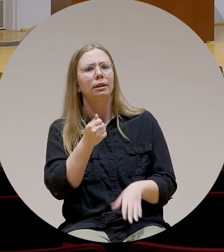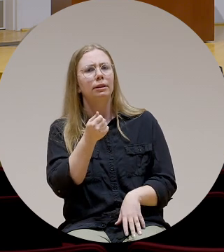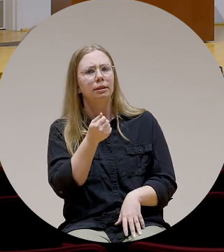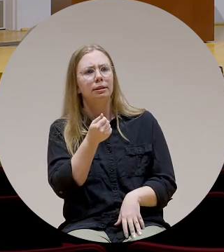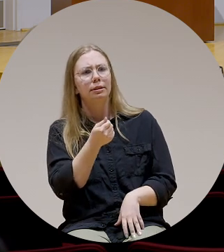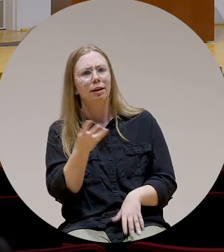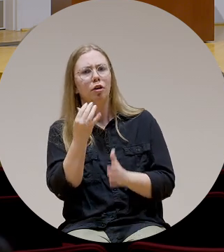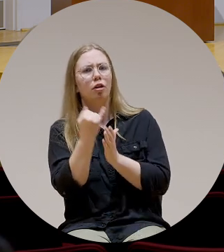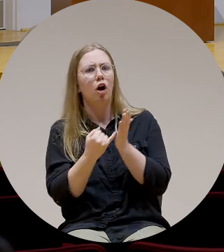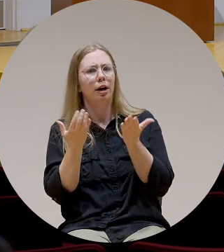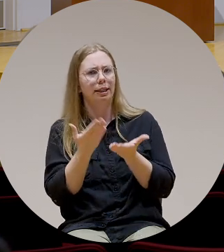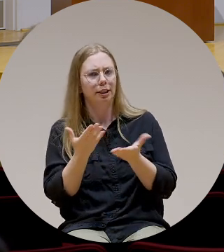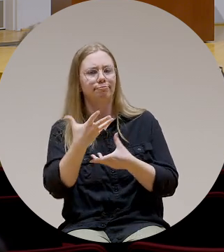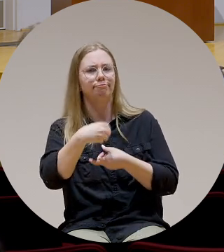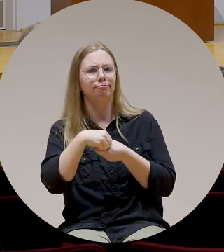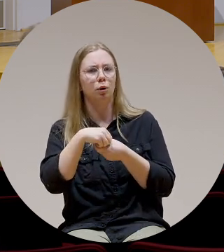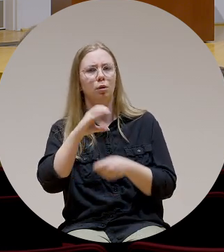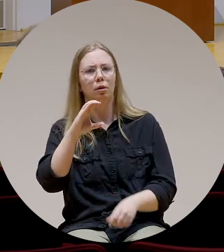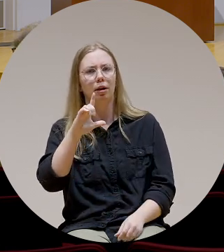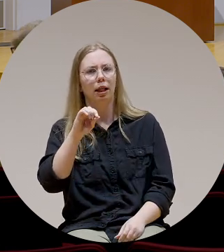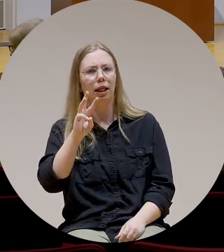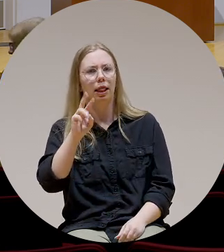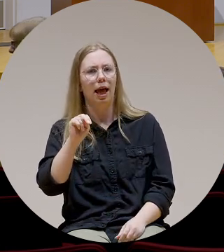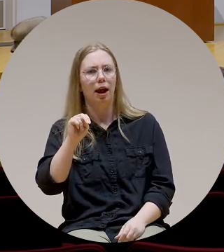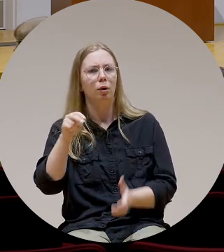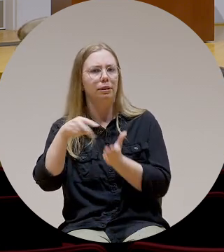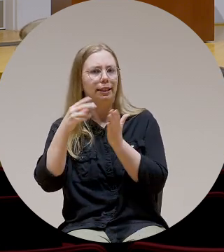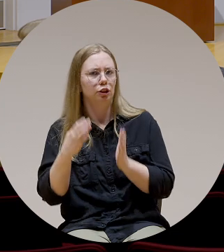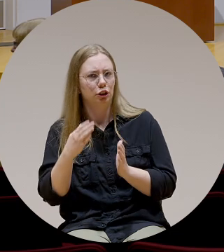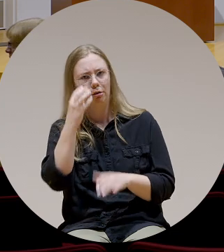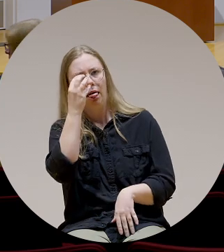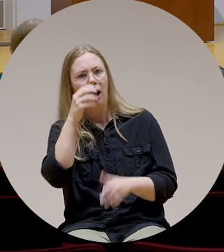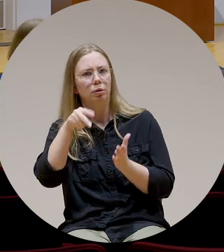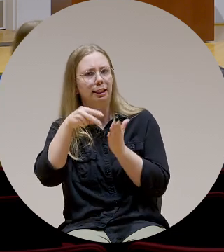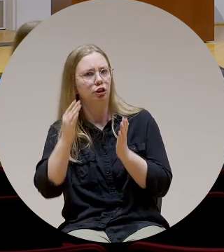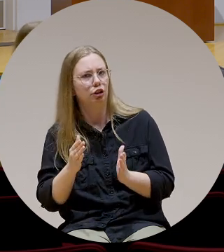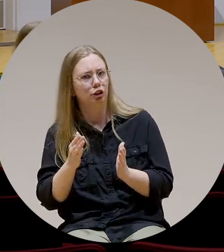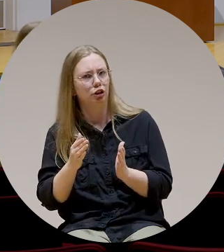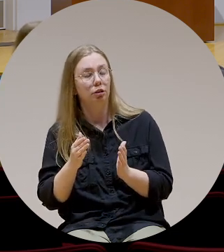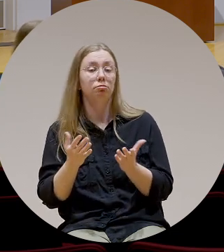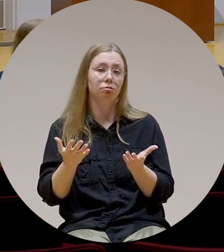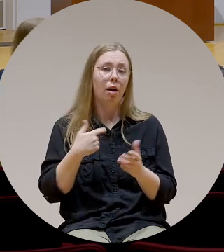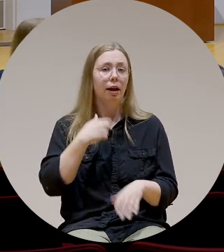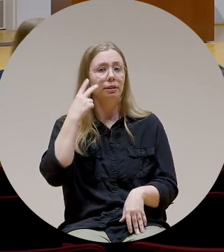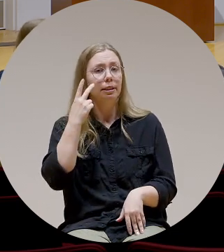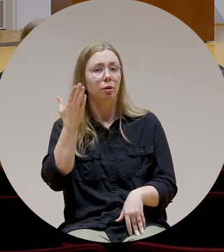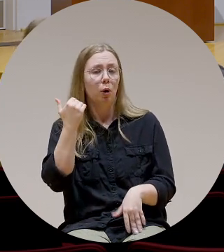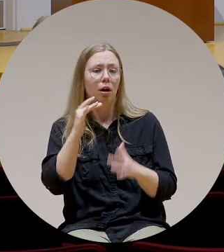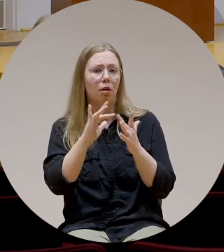clown dancers. I've seen online, at powwows and so